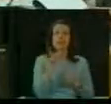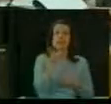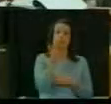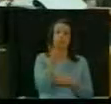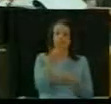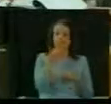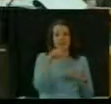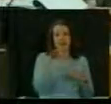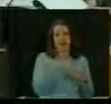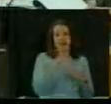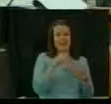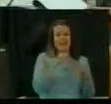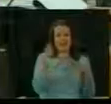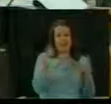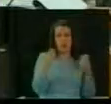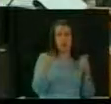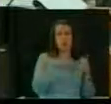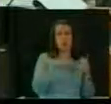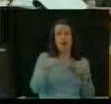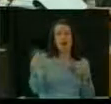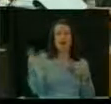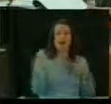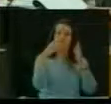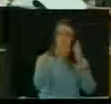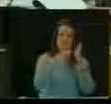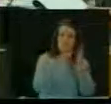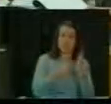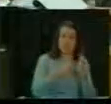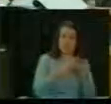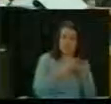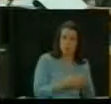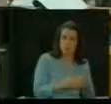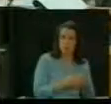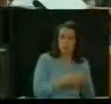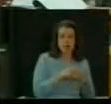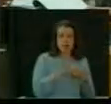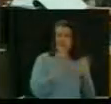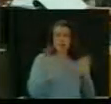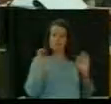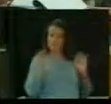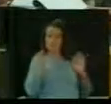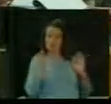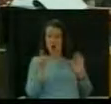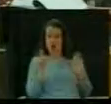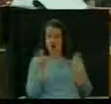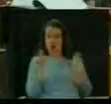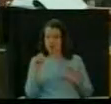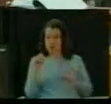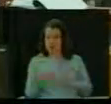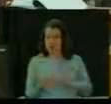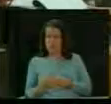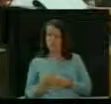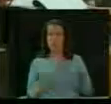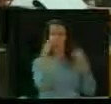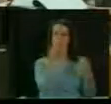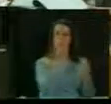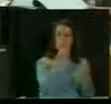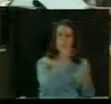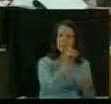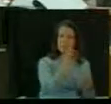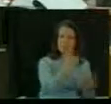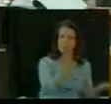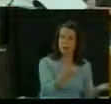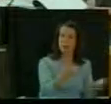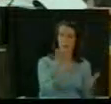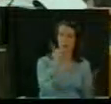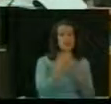the FBI or the TBI. It needs to be in the hands of some investigative